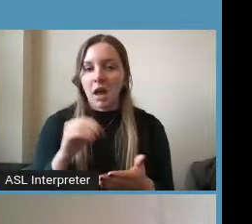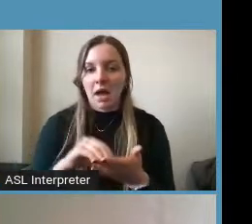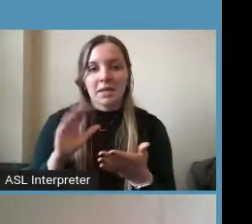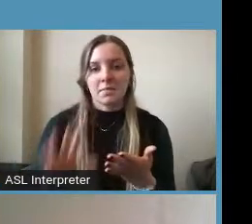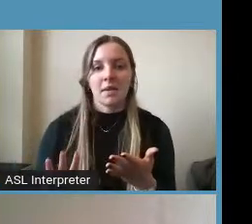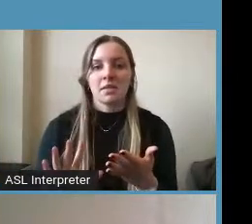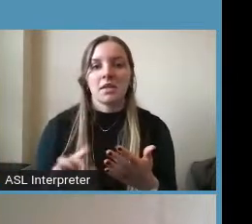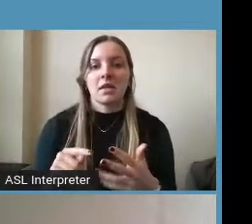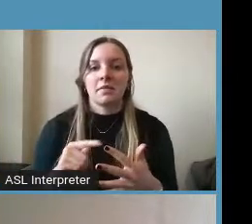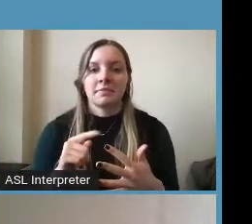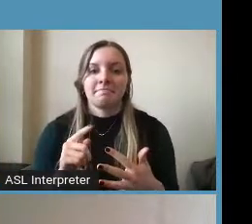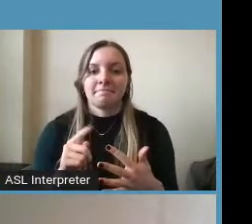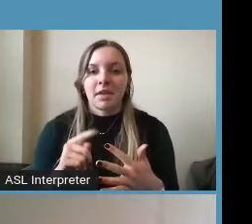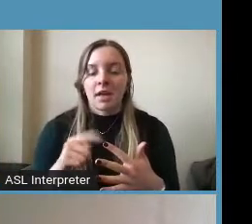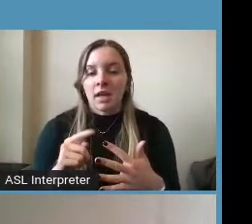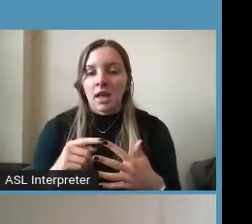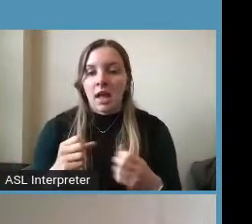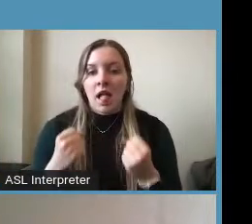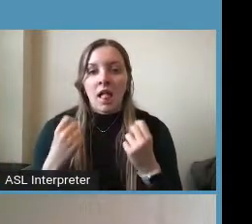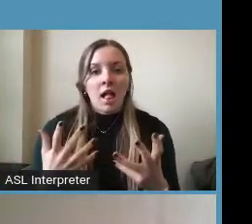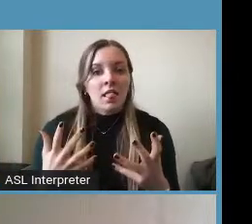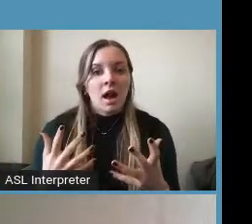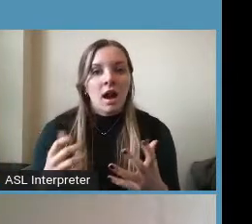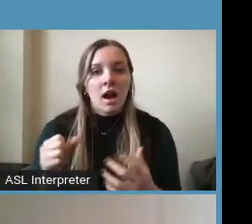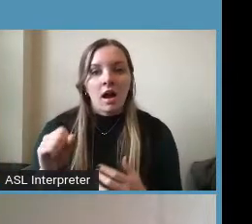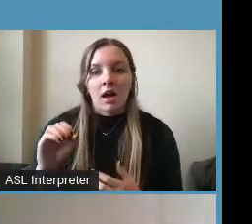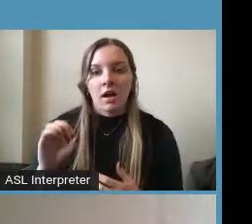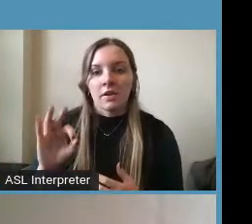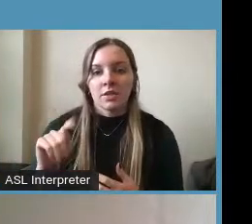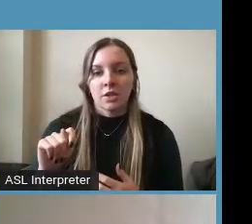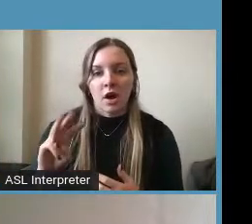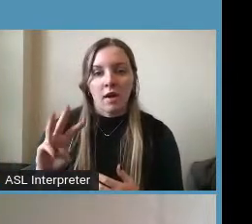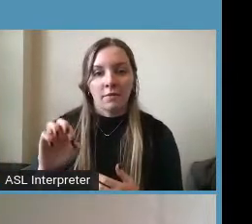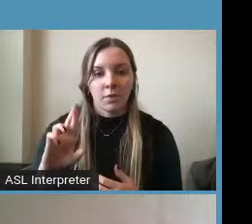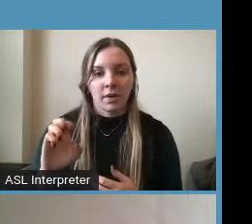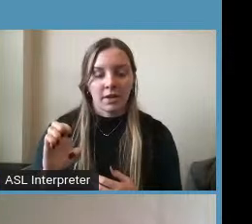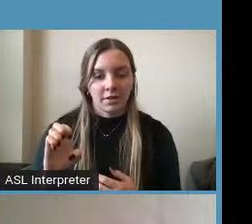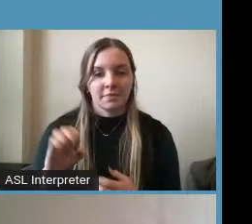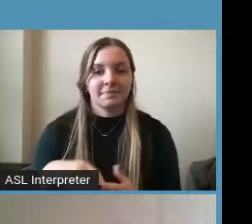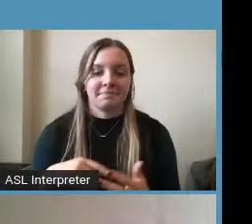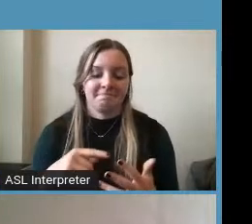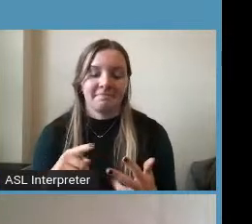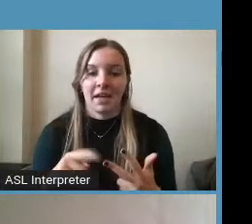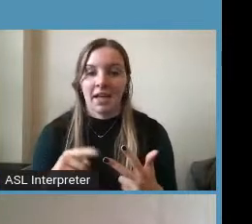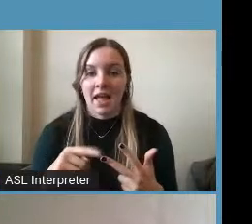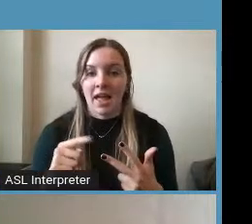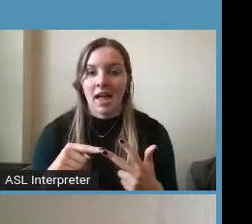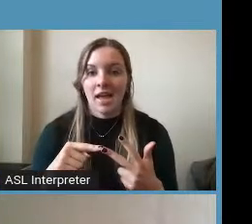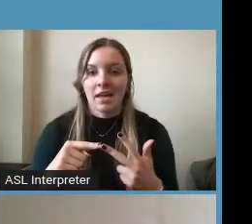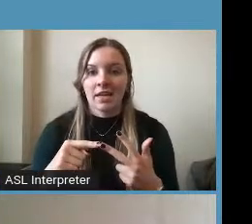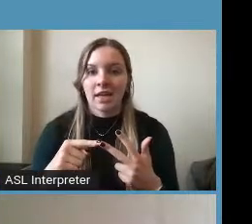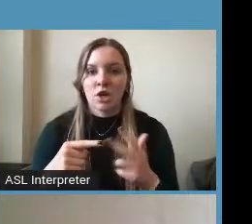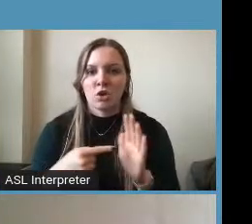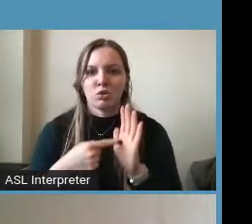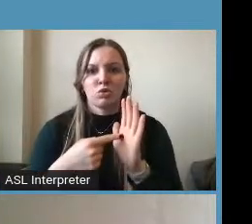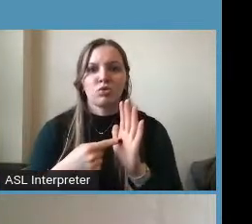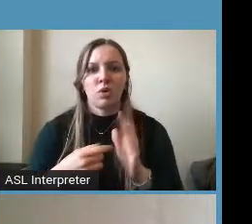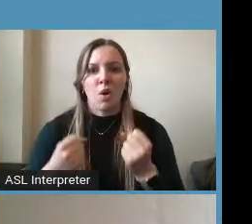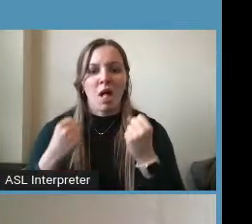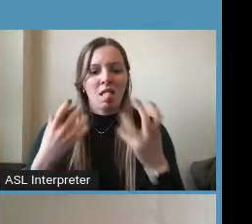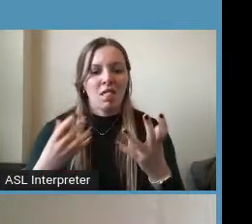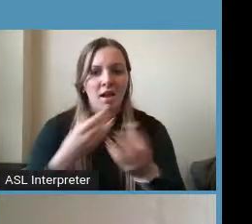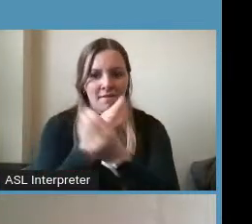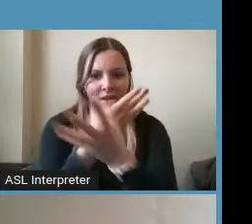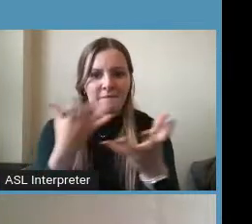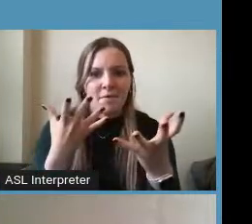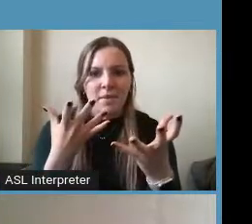of things together, and you can convey more information than you can from a single photo. The disadvantages are that there